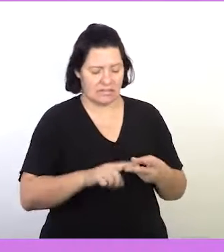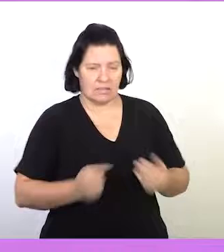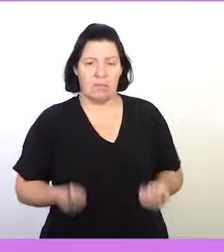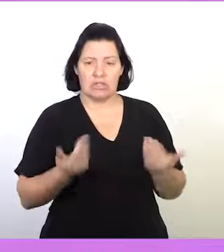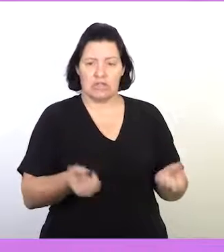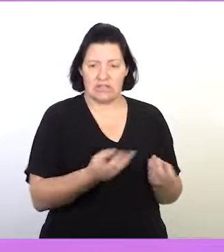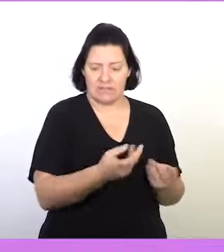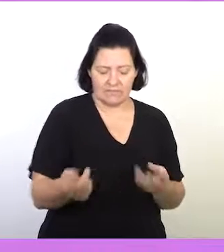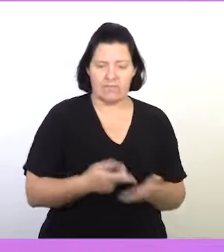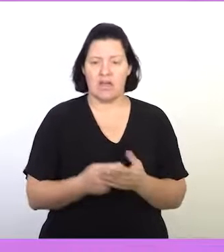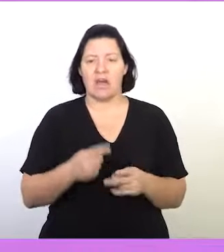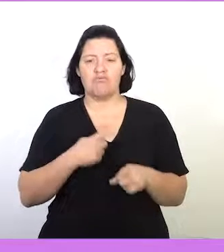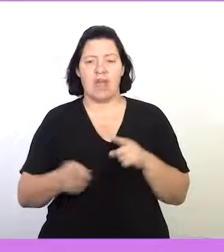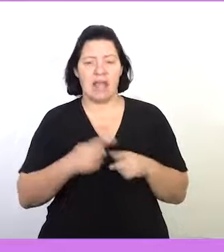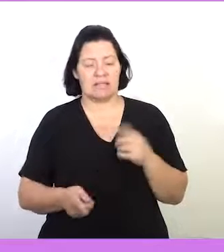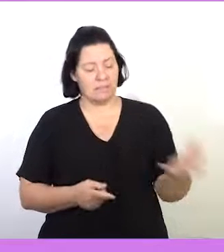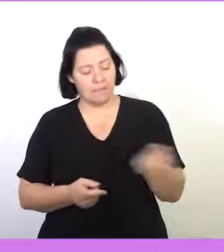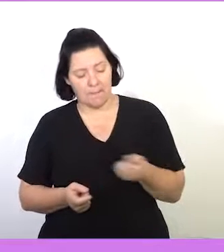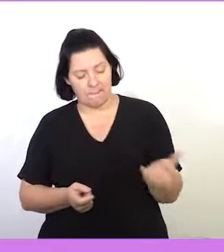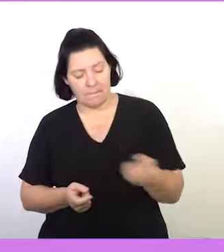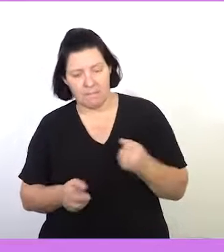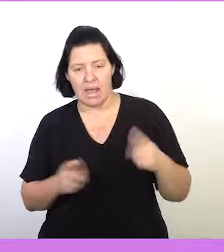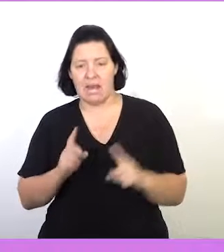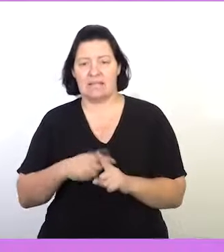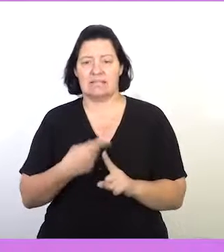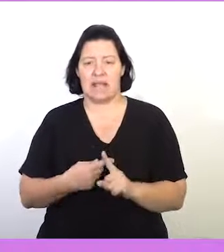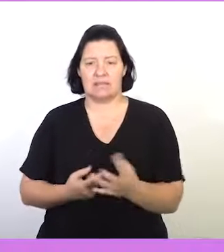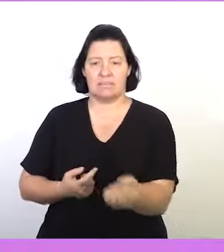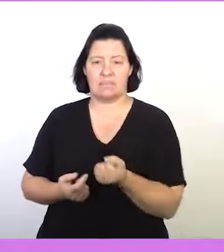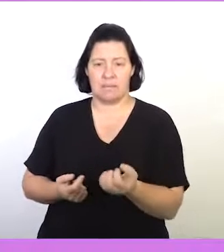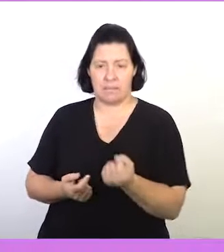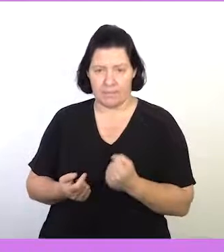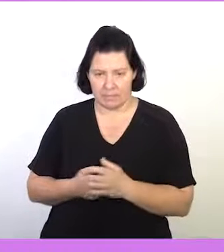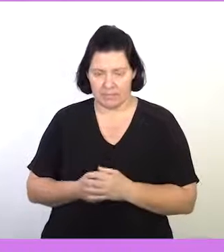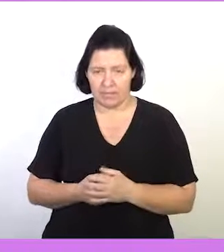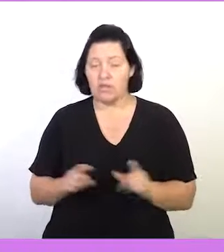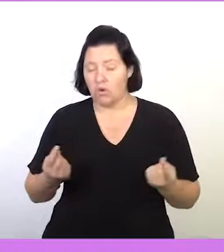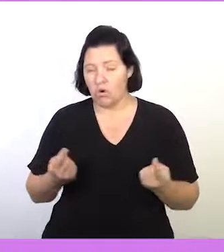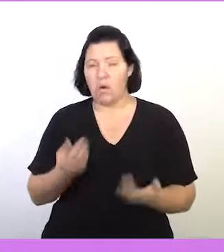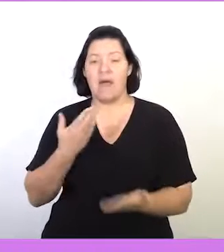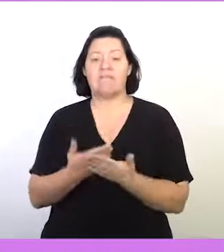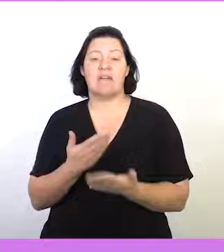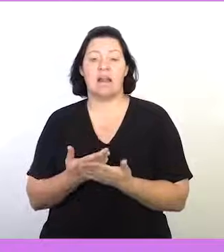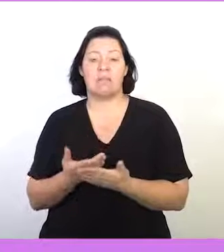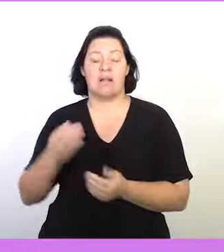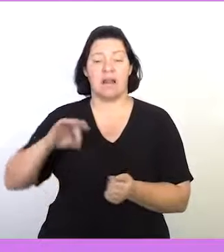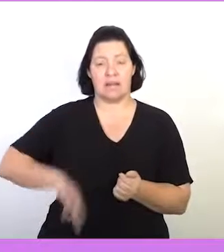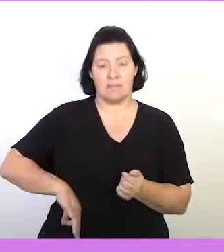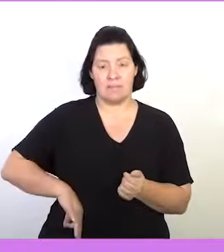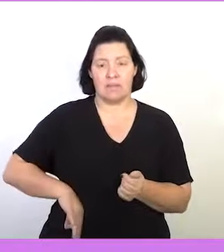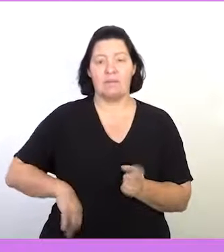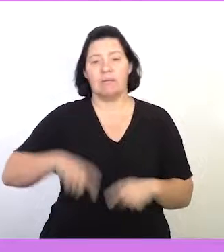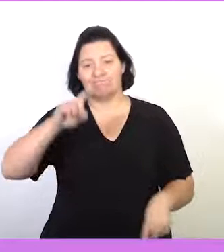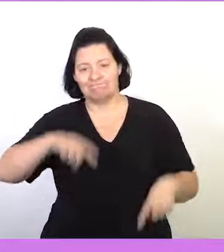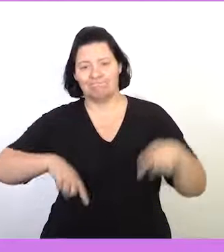rendered, fixed rate, and taxes. Then we also have variable income. That is changing